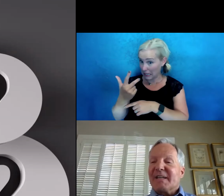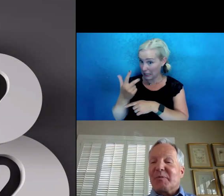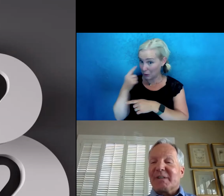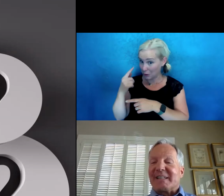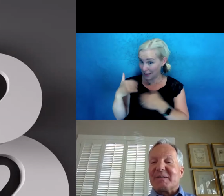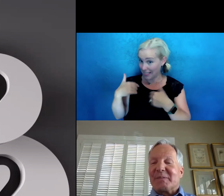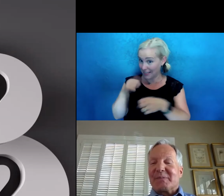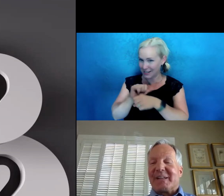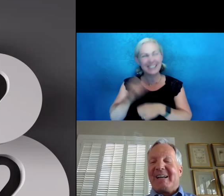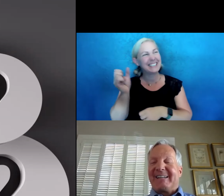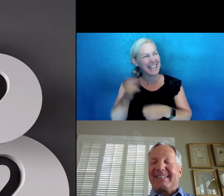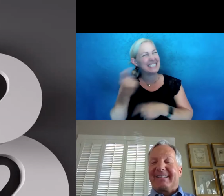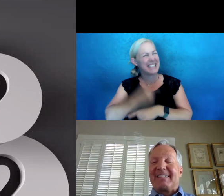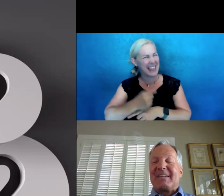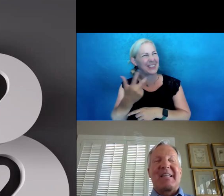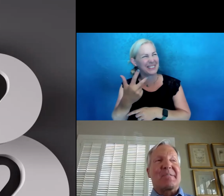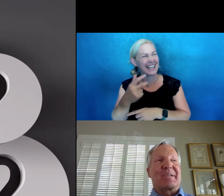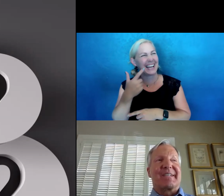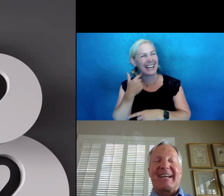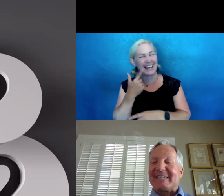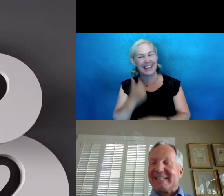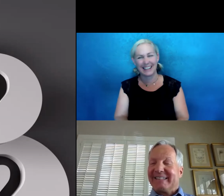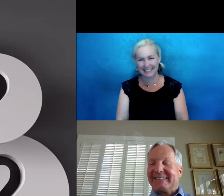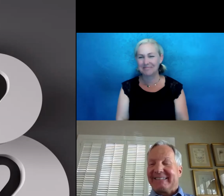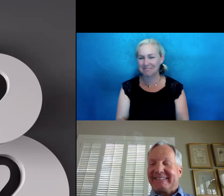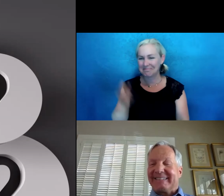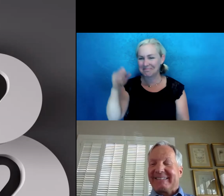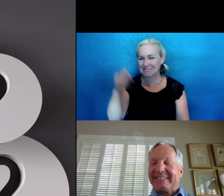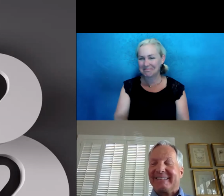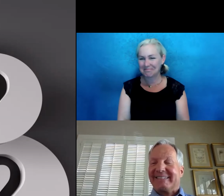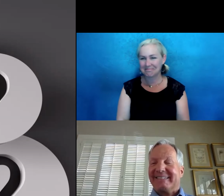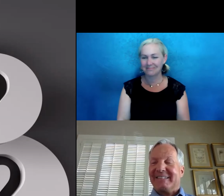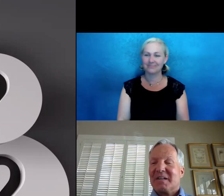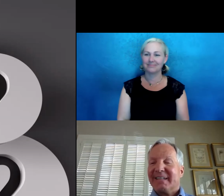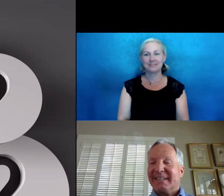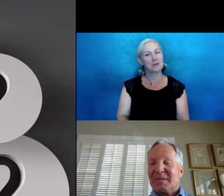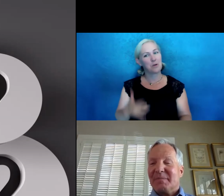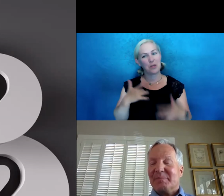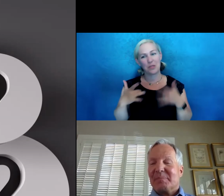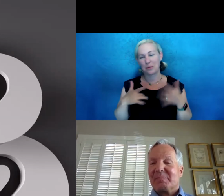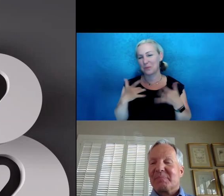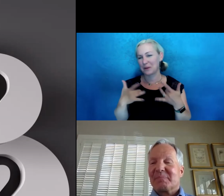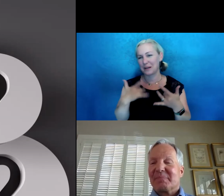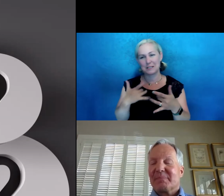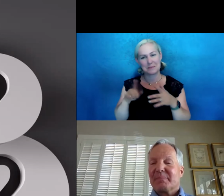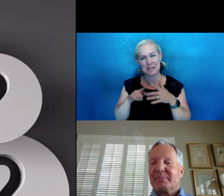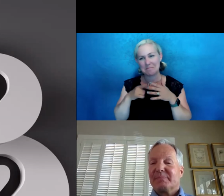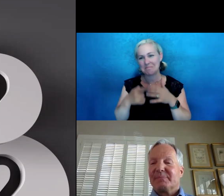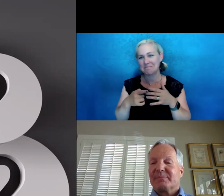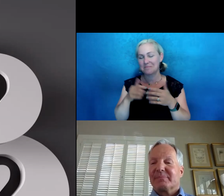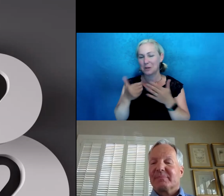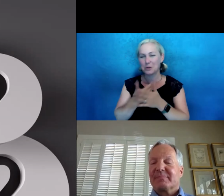it's day 3. That Welcome. was a good guess. We're thrilled to be kicking off our new